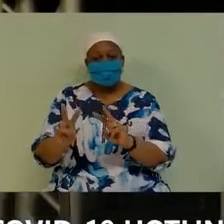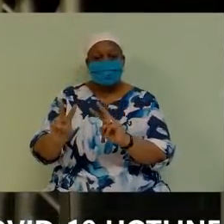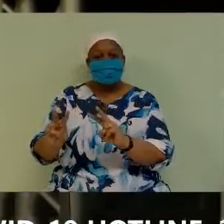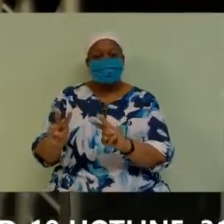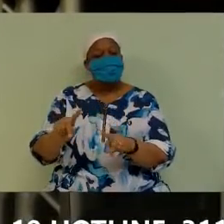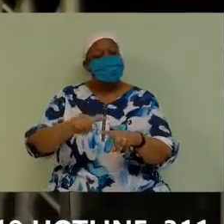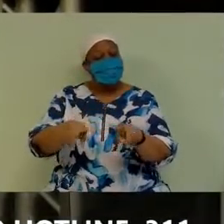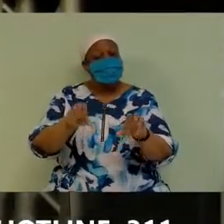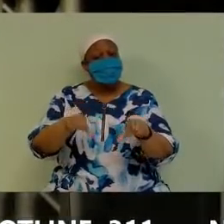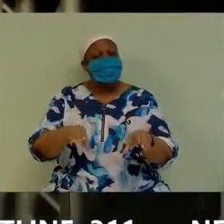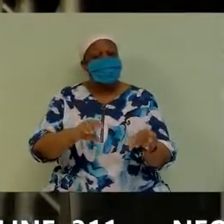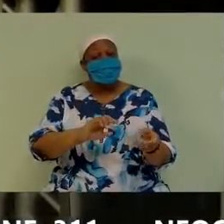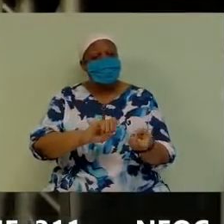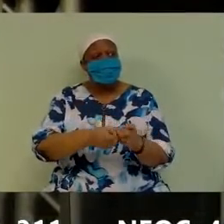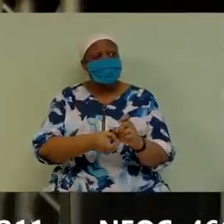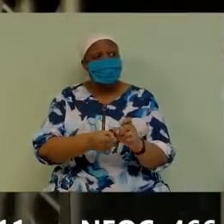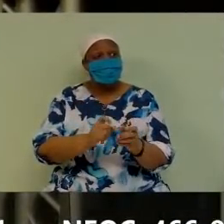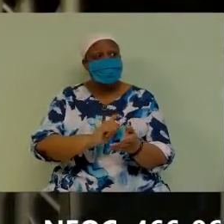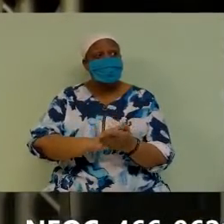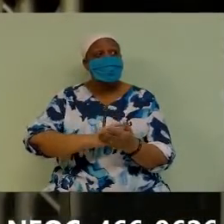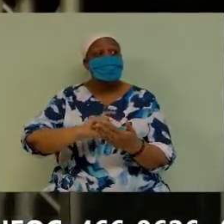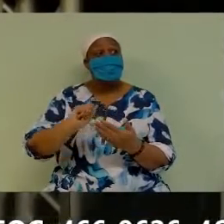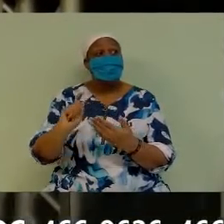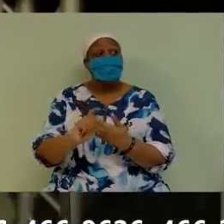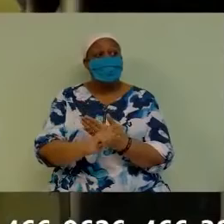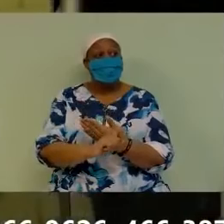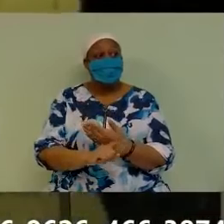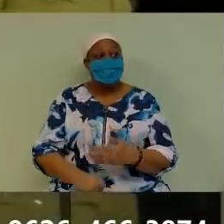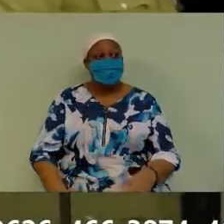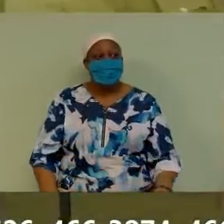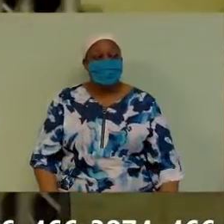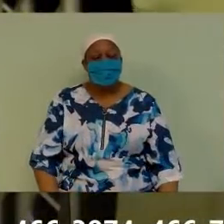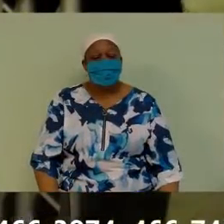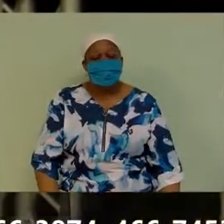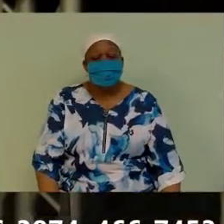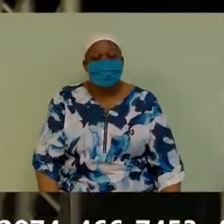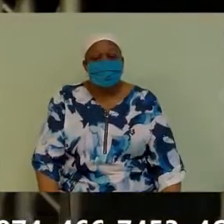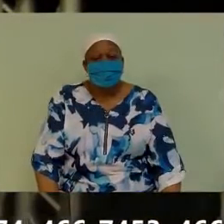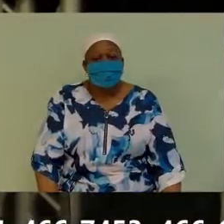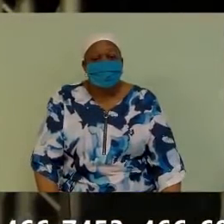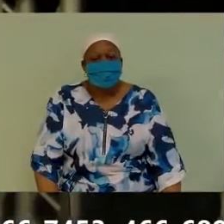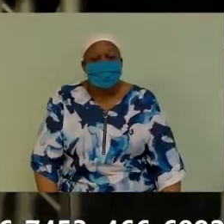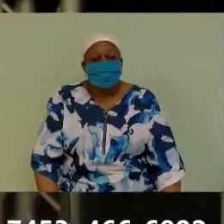workers of the funeral arrangers. Thanks.